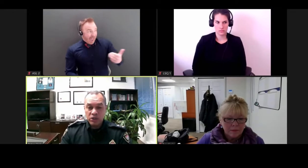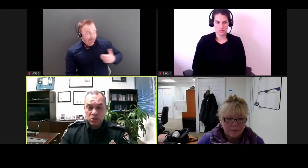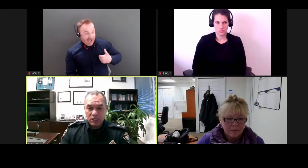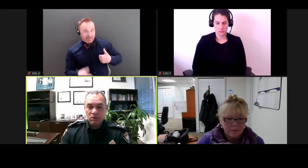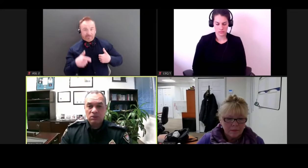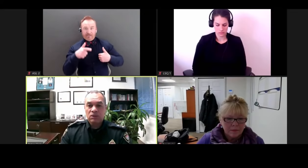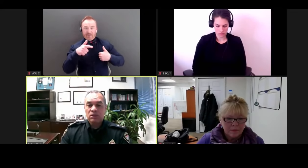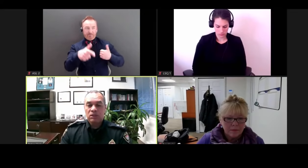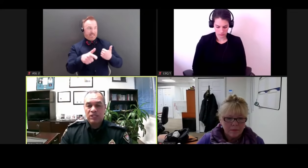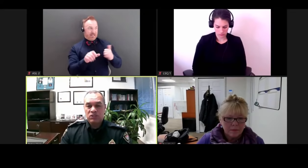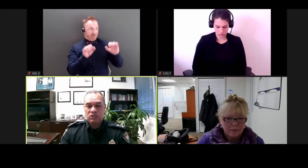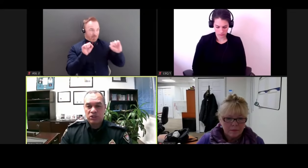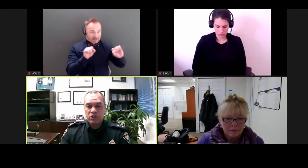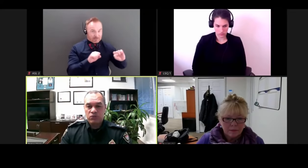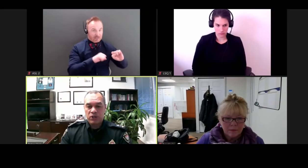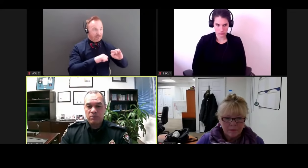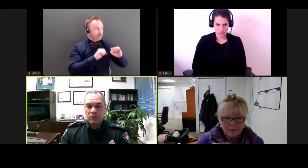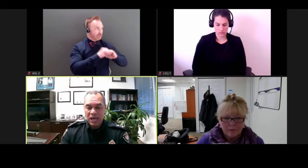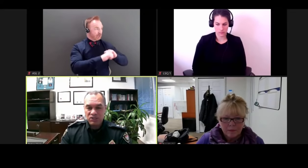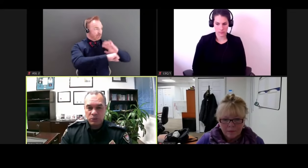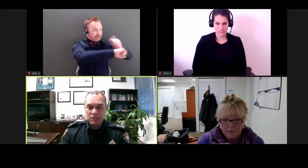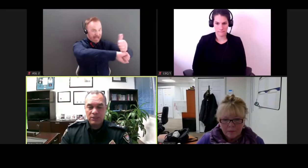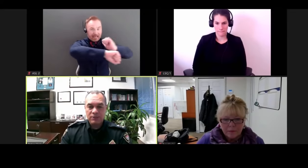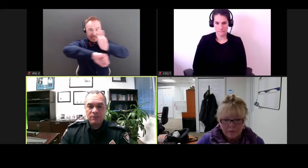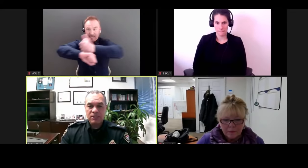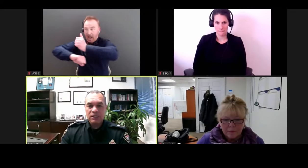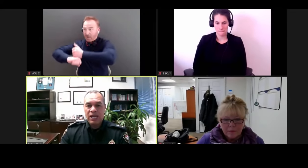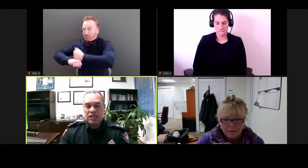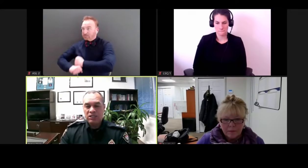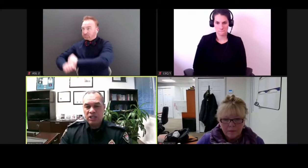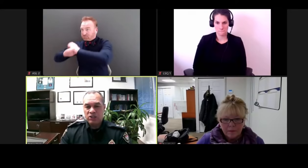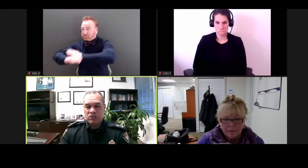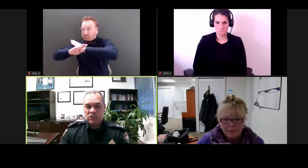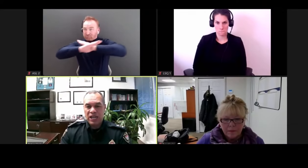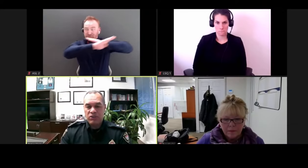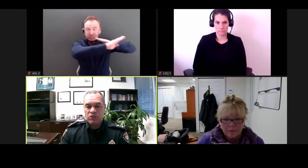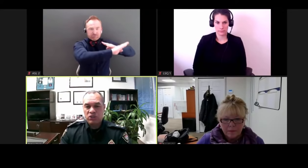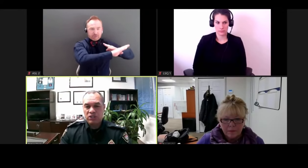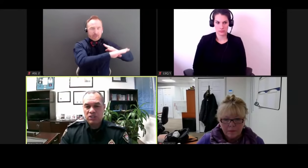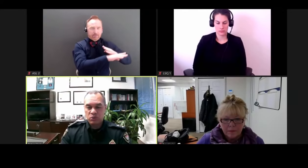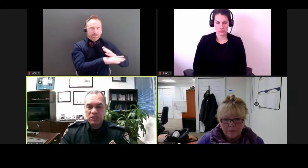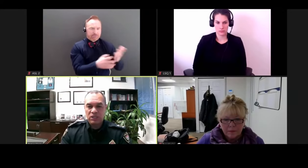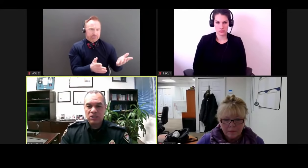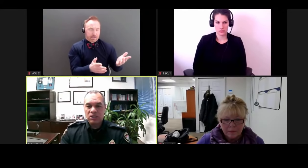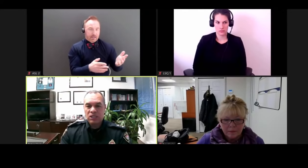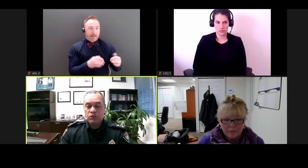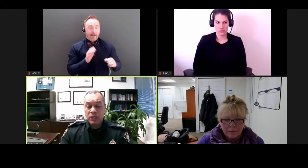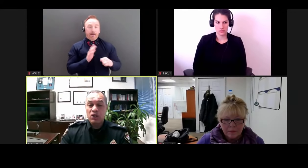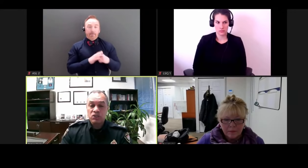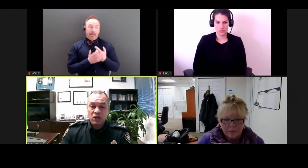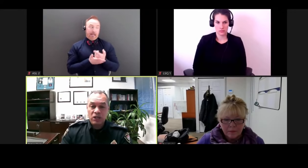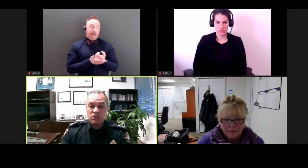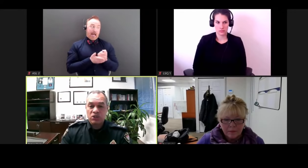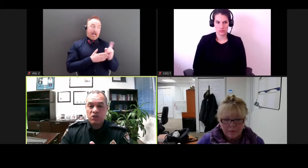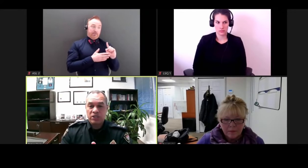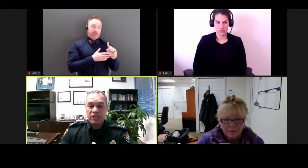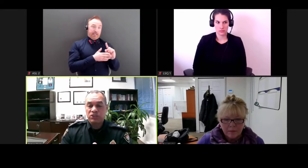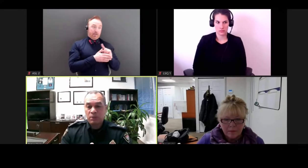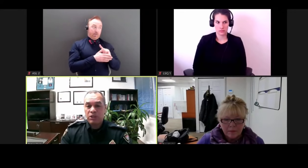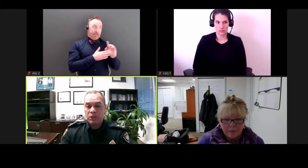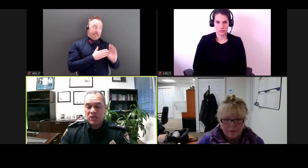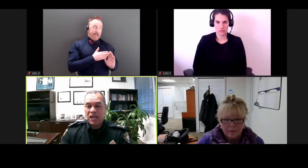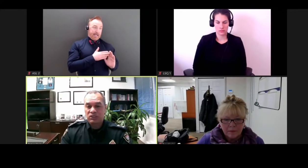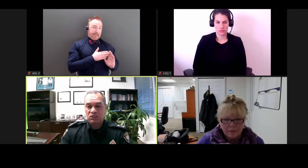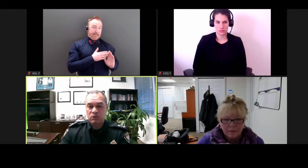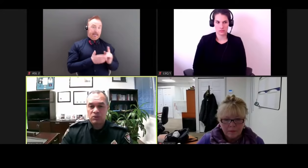are doing, lessons learned from last week and intelligence gathered during this week, is we are starting to curtail